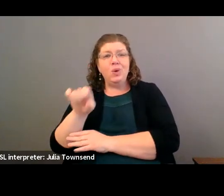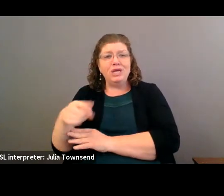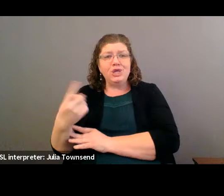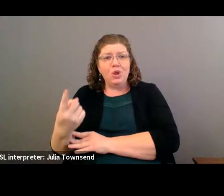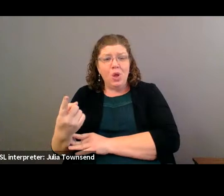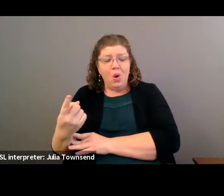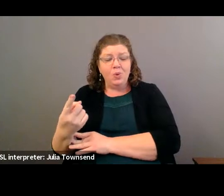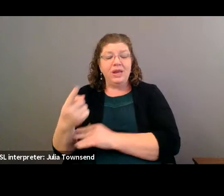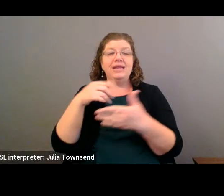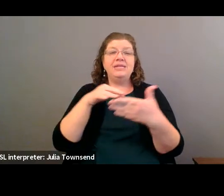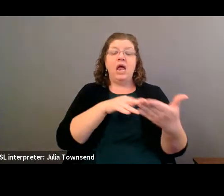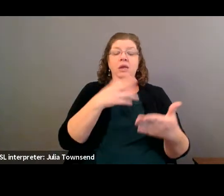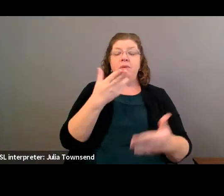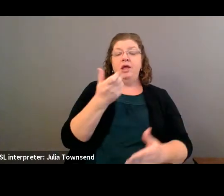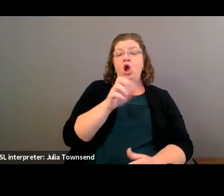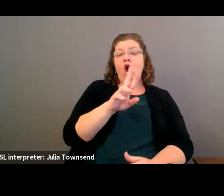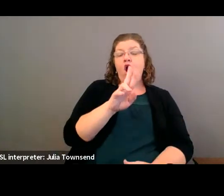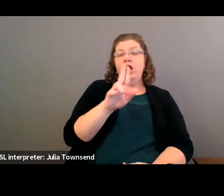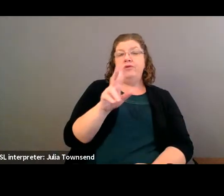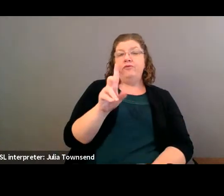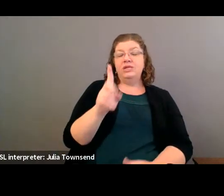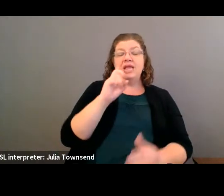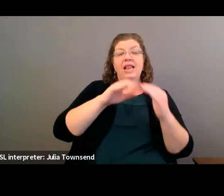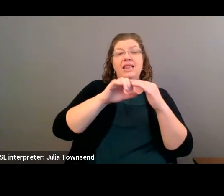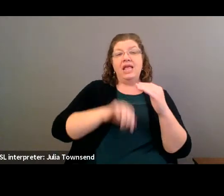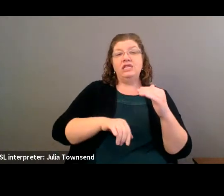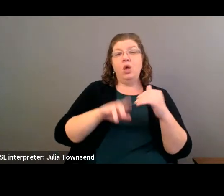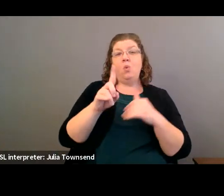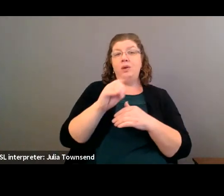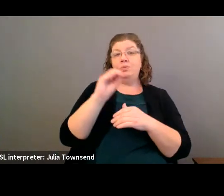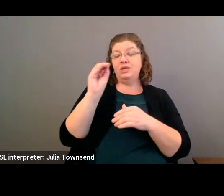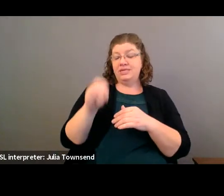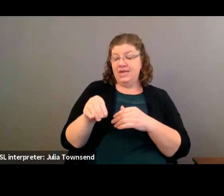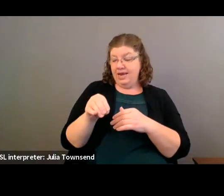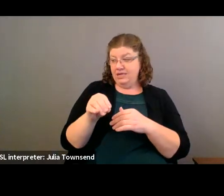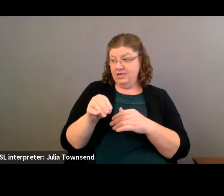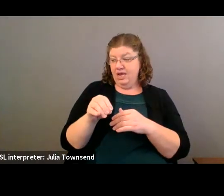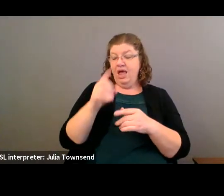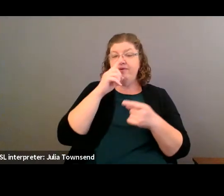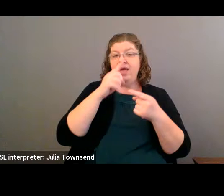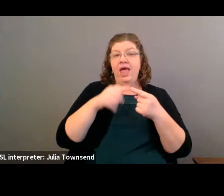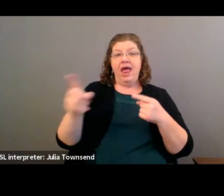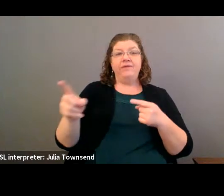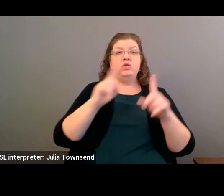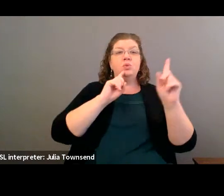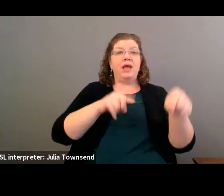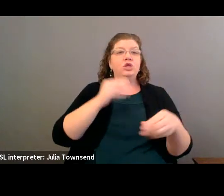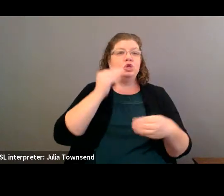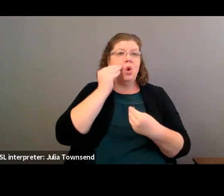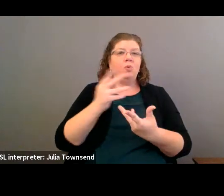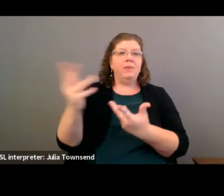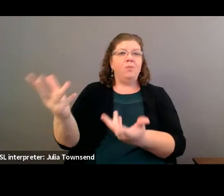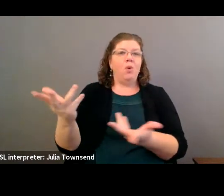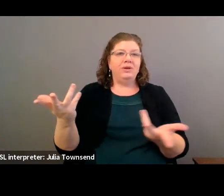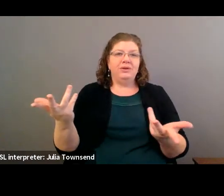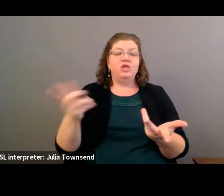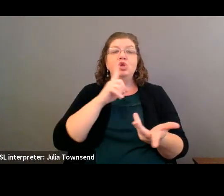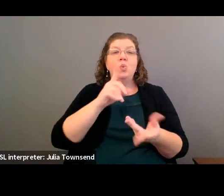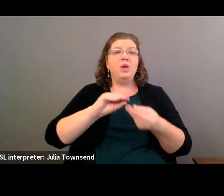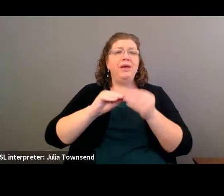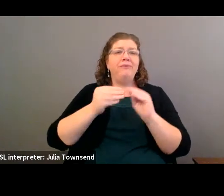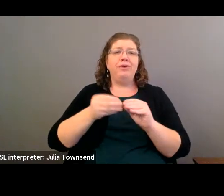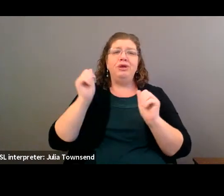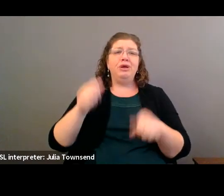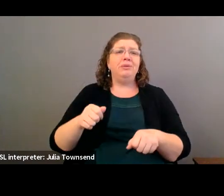Pilgrim HMO showed that less than 1% of adverse reactions are ever reported. So the real figure could be